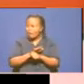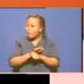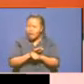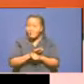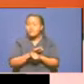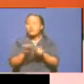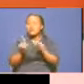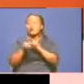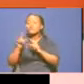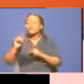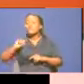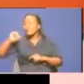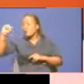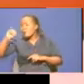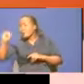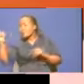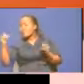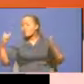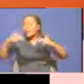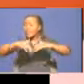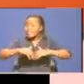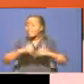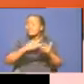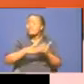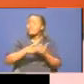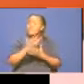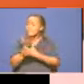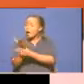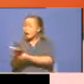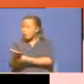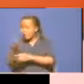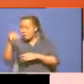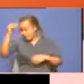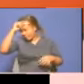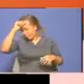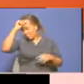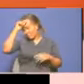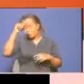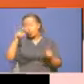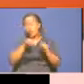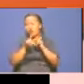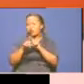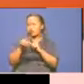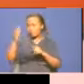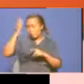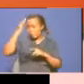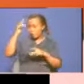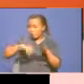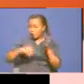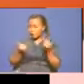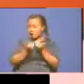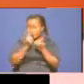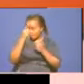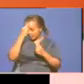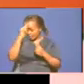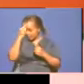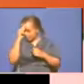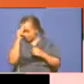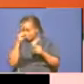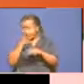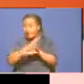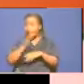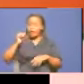Political rallies as well. It's a humble appeal to the government as well. Mm-hmm. We saw what happened in India after the political rallies.